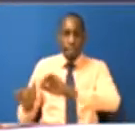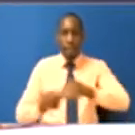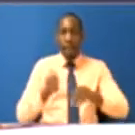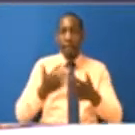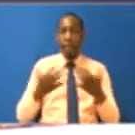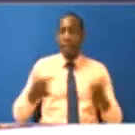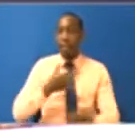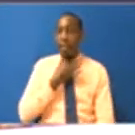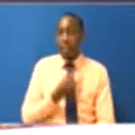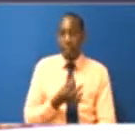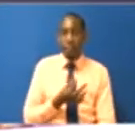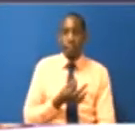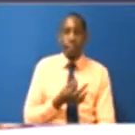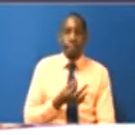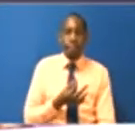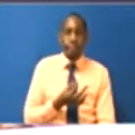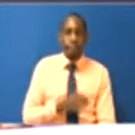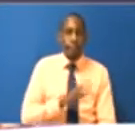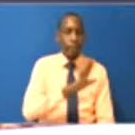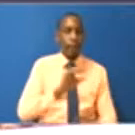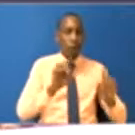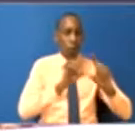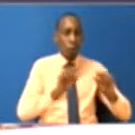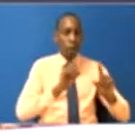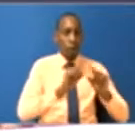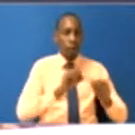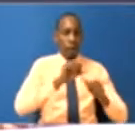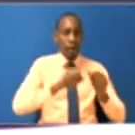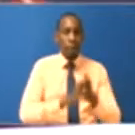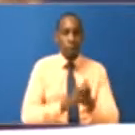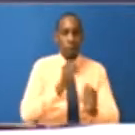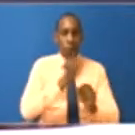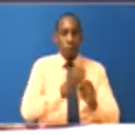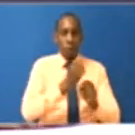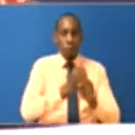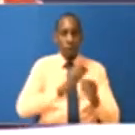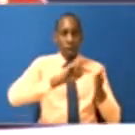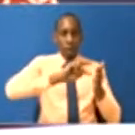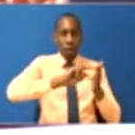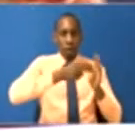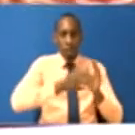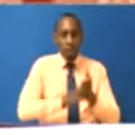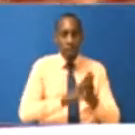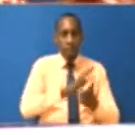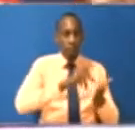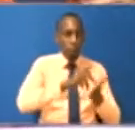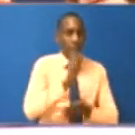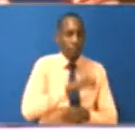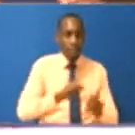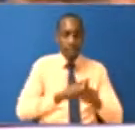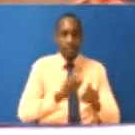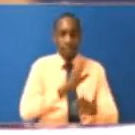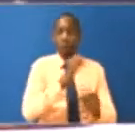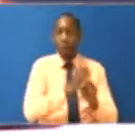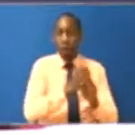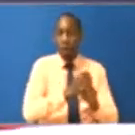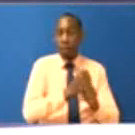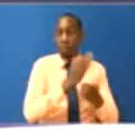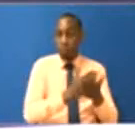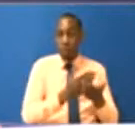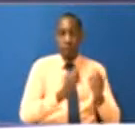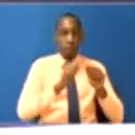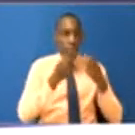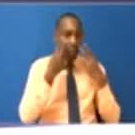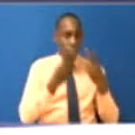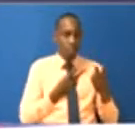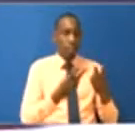else that i liked uh with what igather said was about performance contracting making sure that you're getting paid and yes you're actually performing because then we can